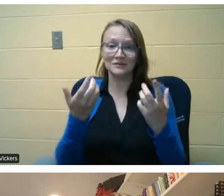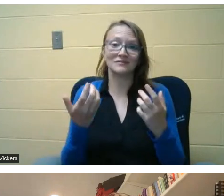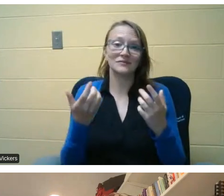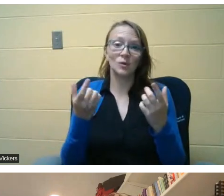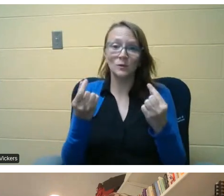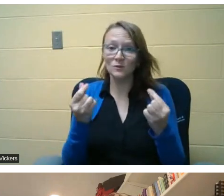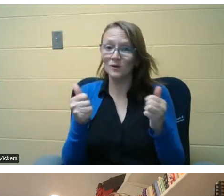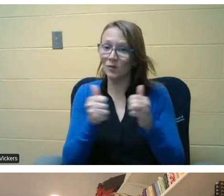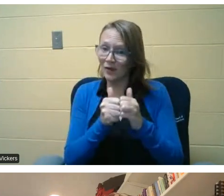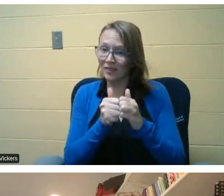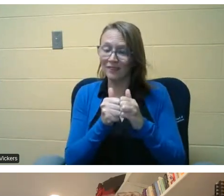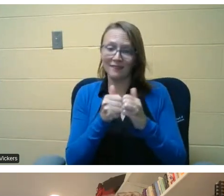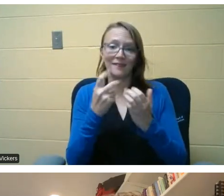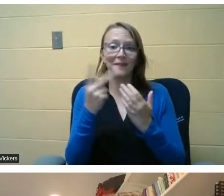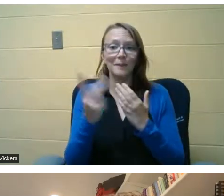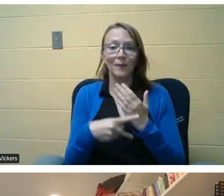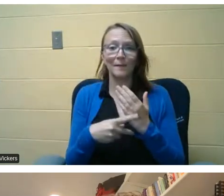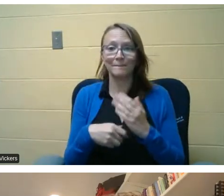everything that we